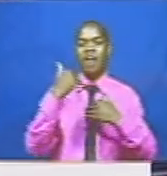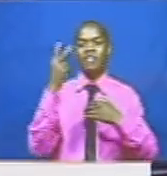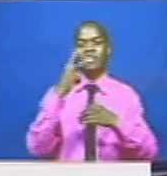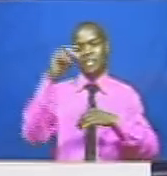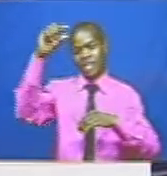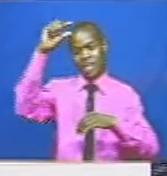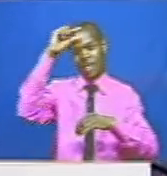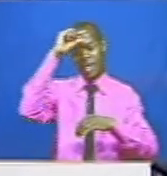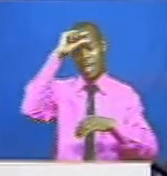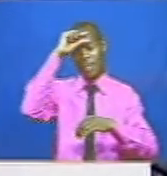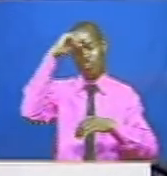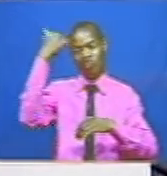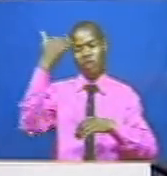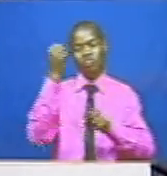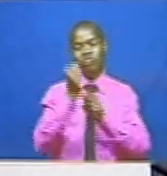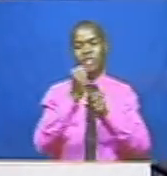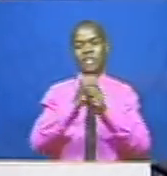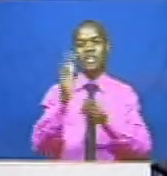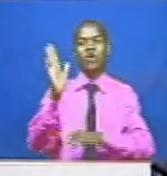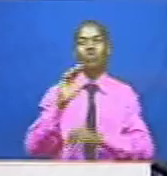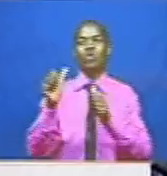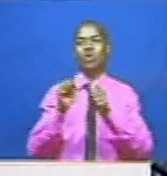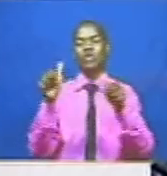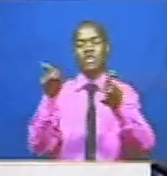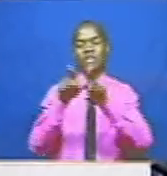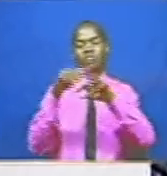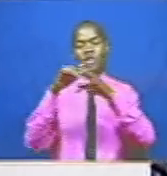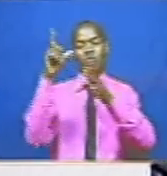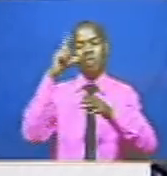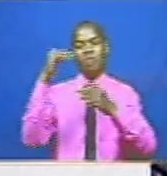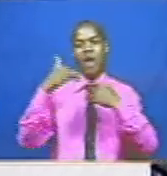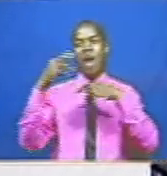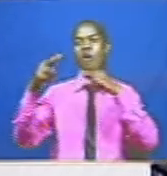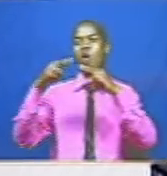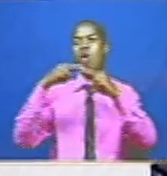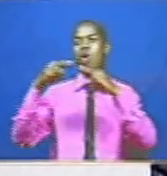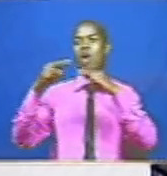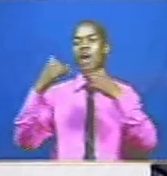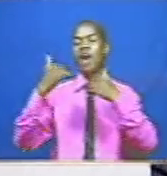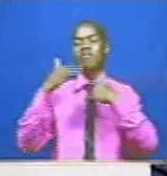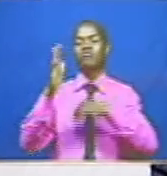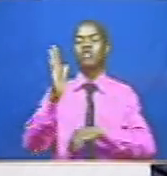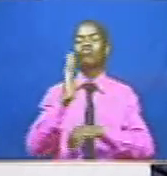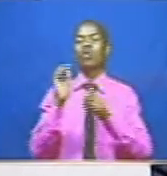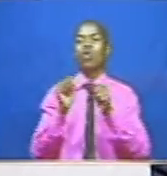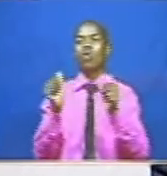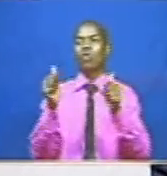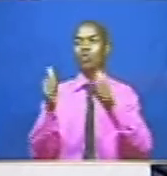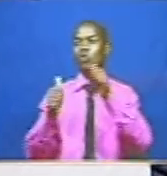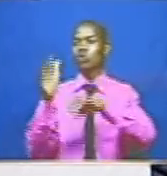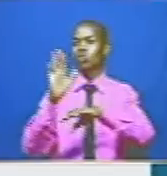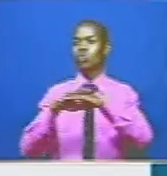restraining the security, especially if you see at the coastline, the hotels and all that, they have lobbies all over, which is a good thing for